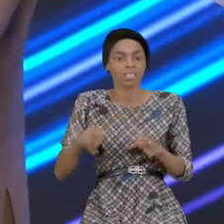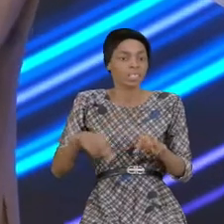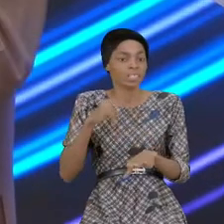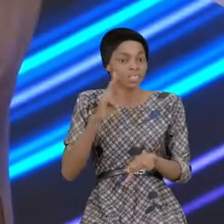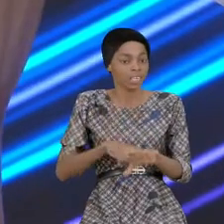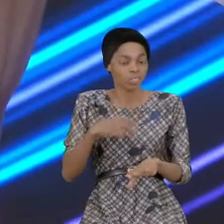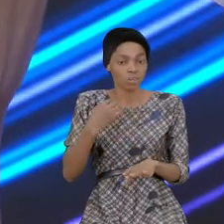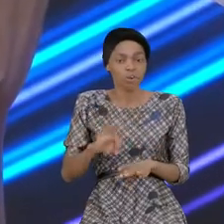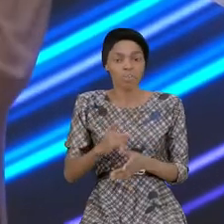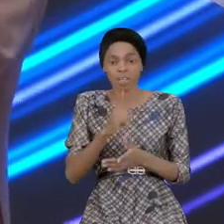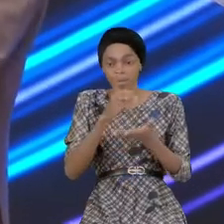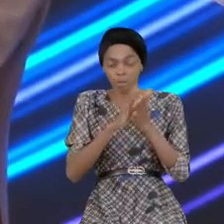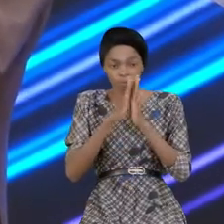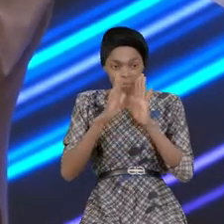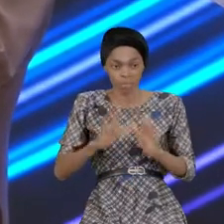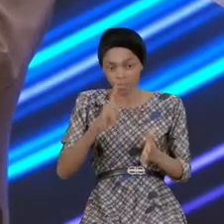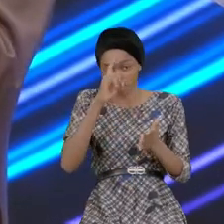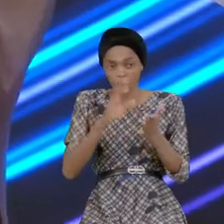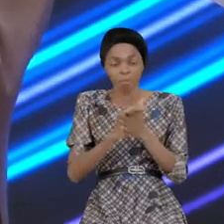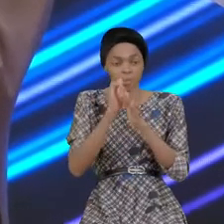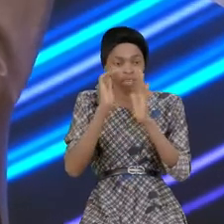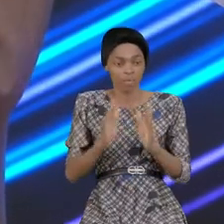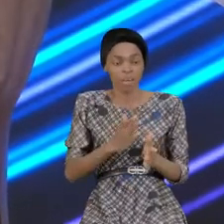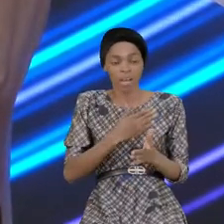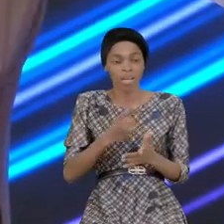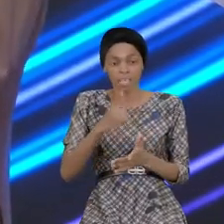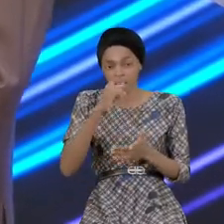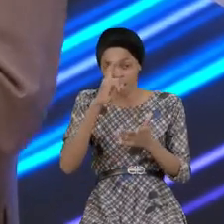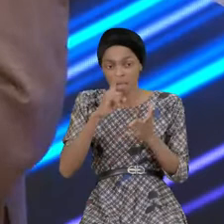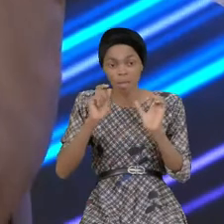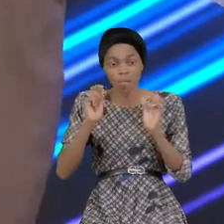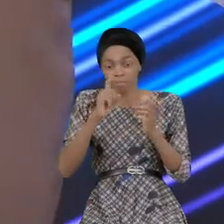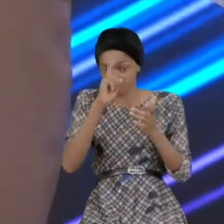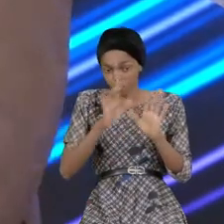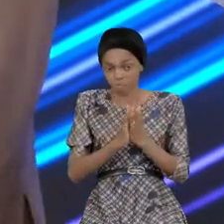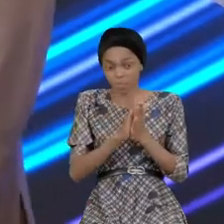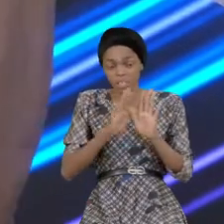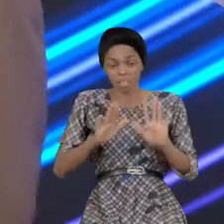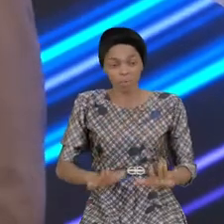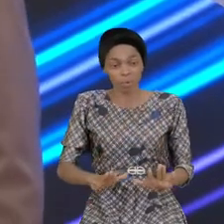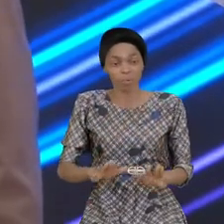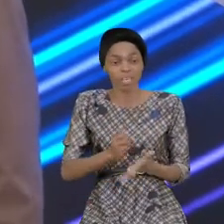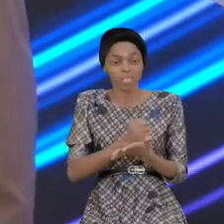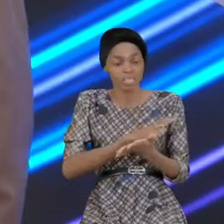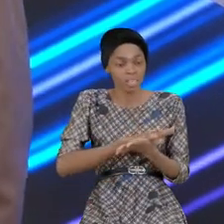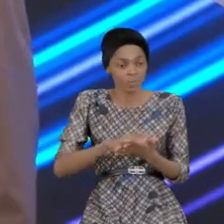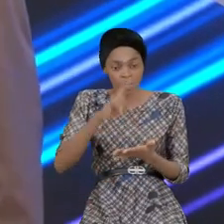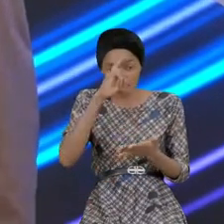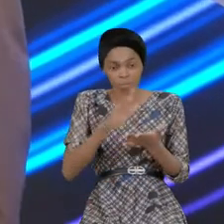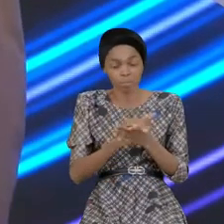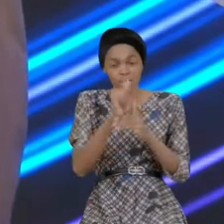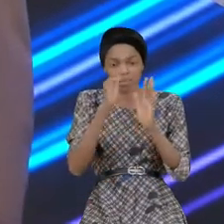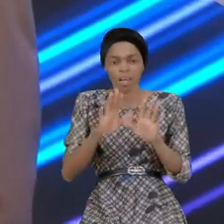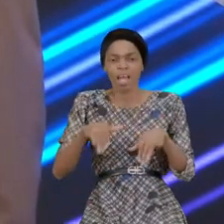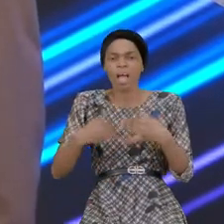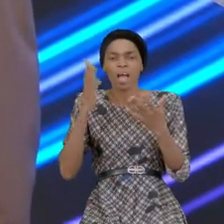peaceful believer, a peaceful, sanctified believer, How will he leave or she